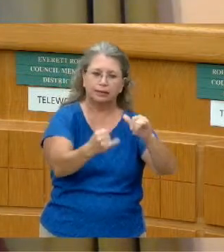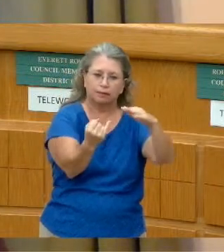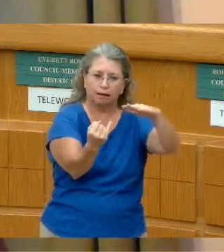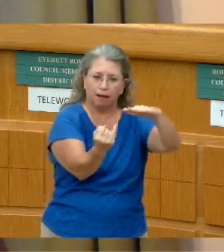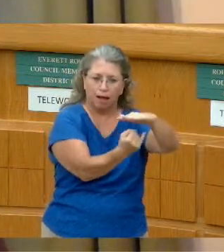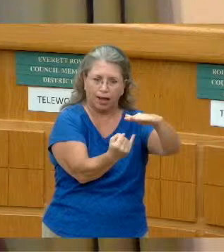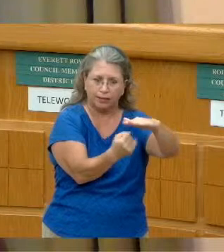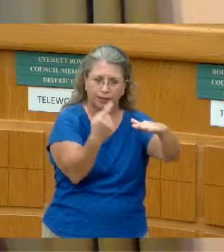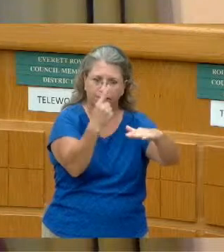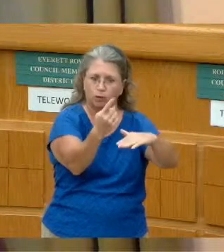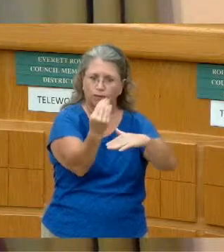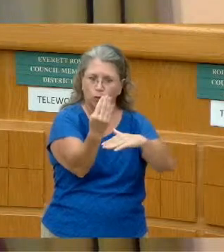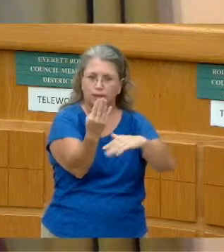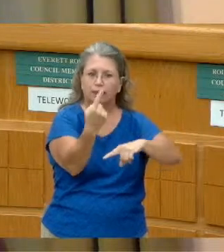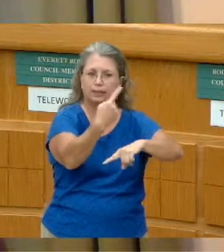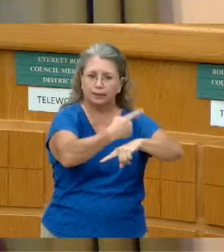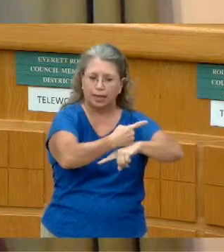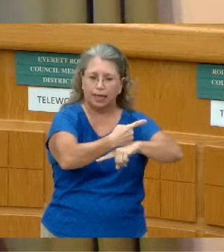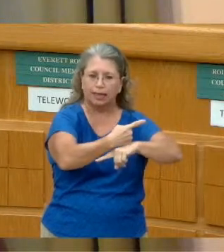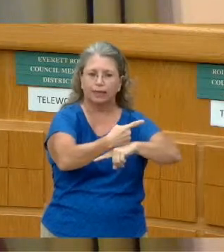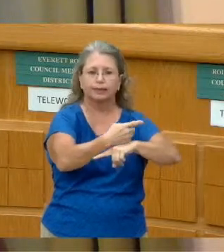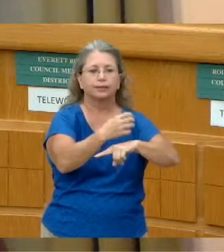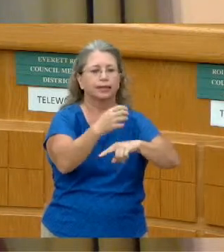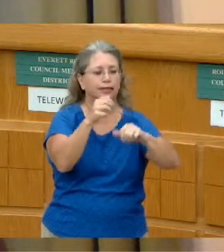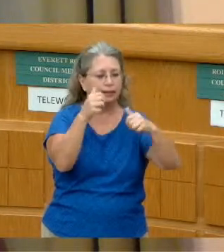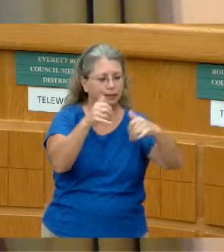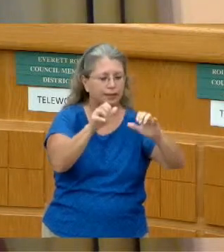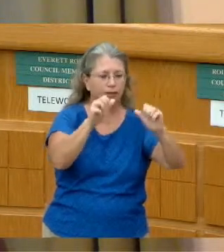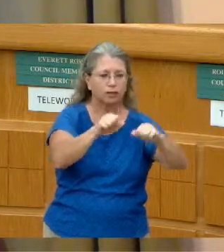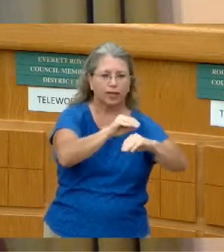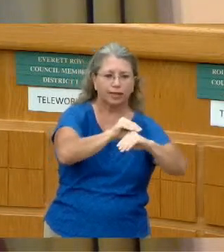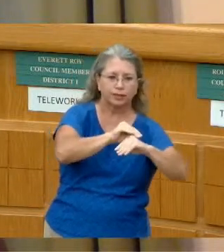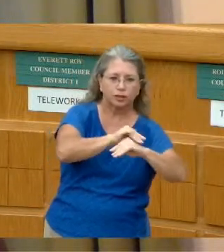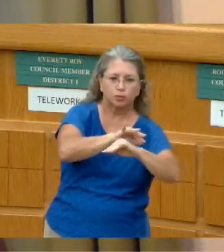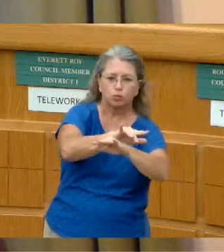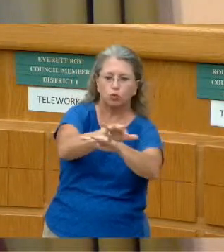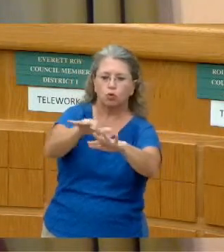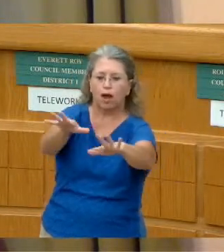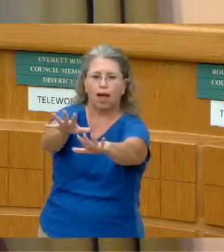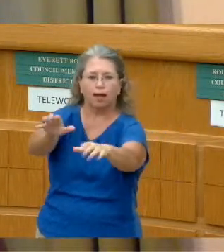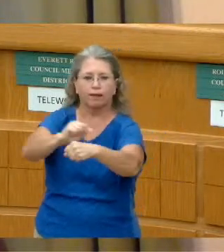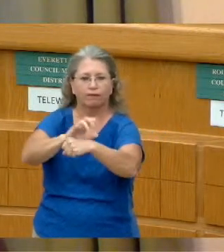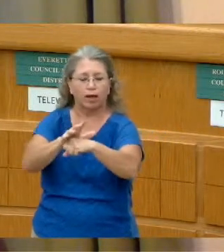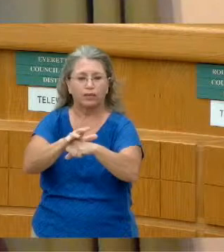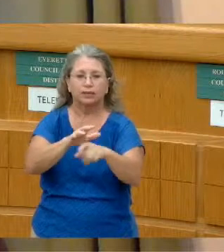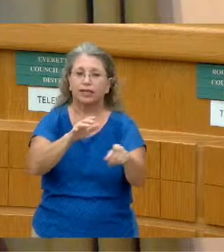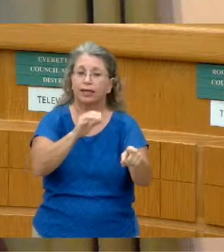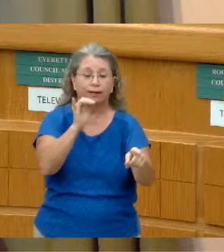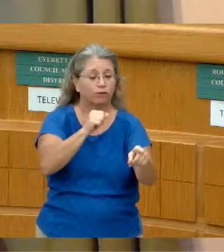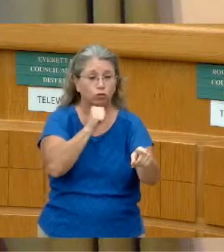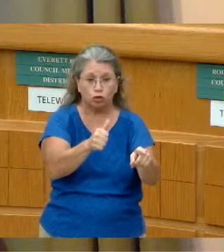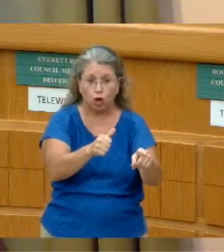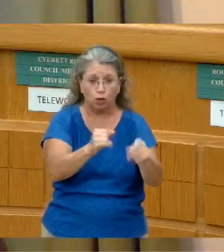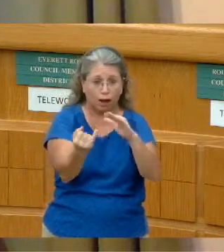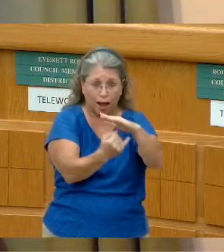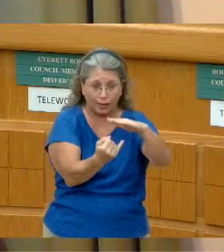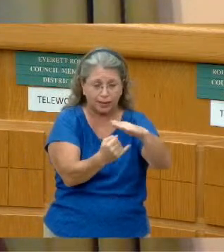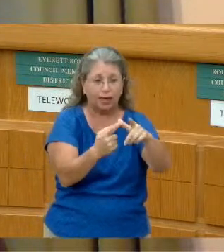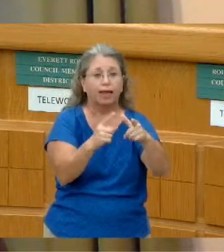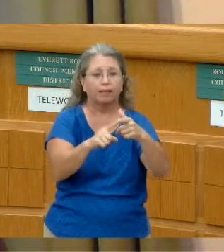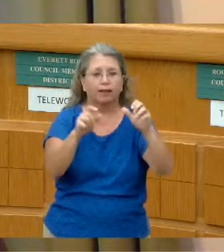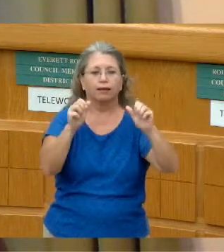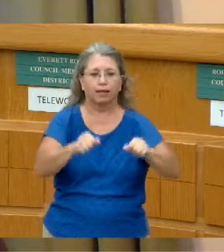or they could spread the virus to others. Failure to do so is a criminal offense under the Texas Penal Code,